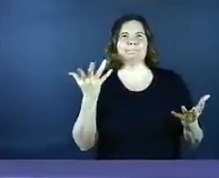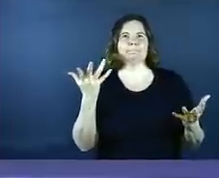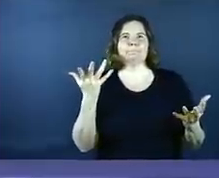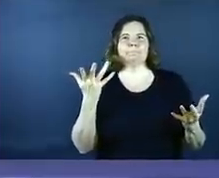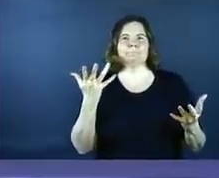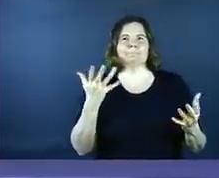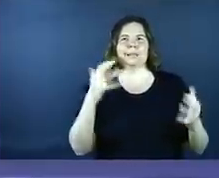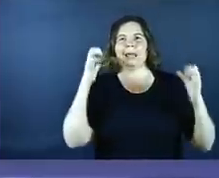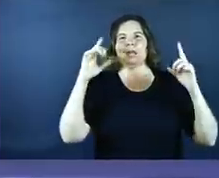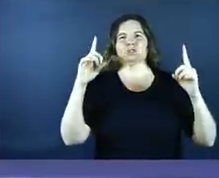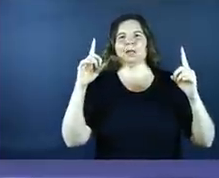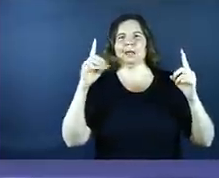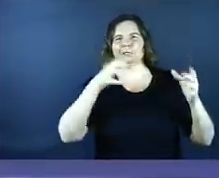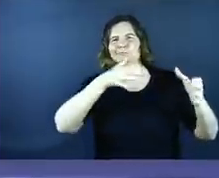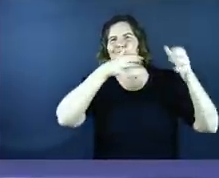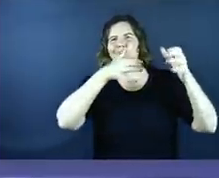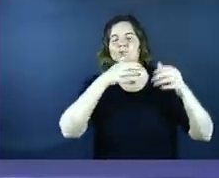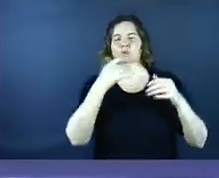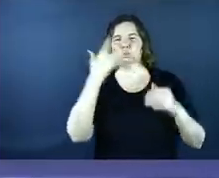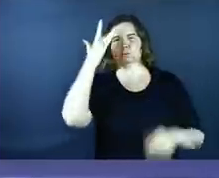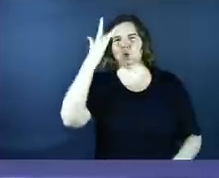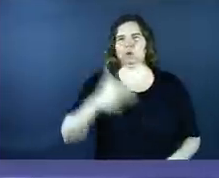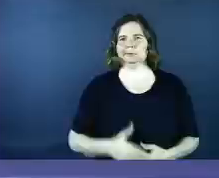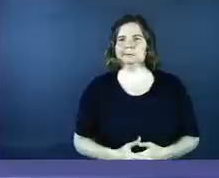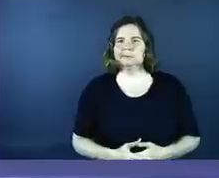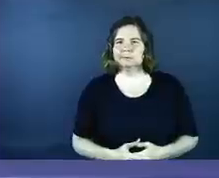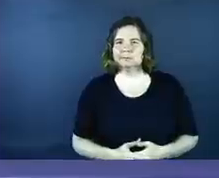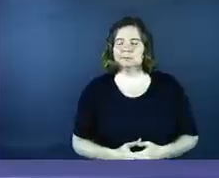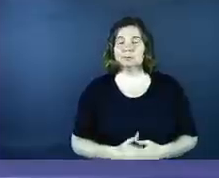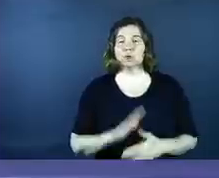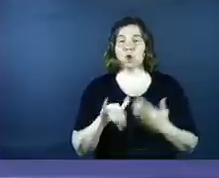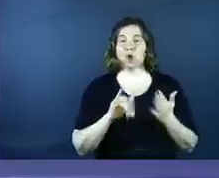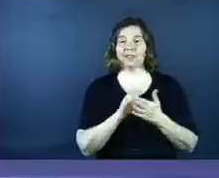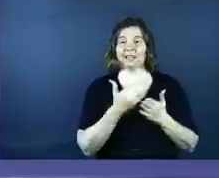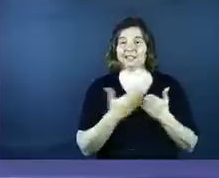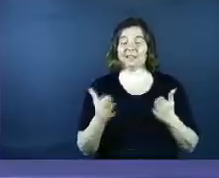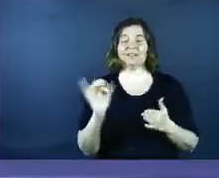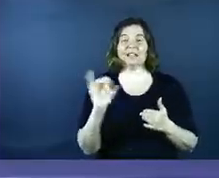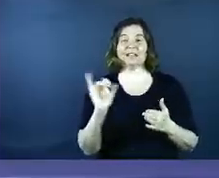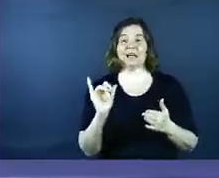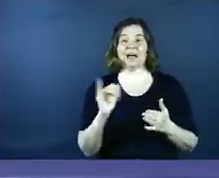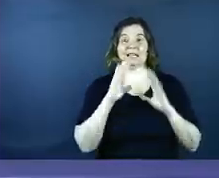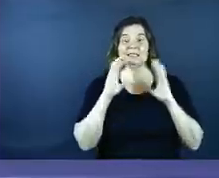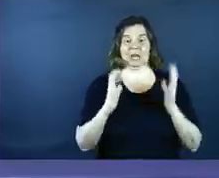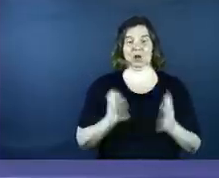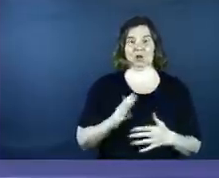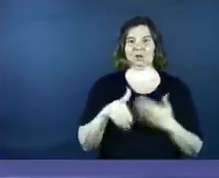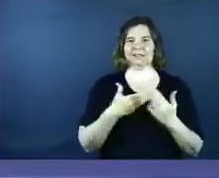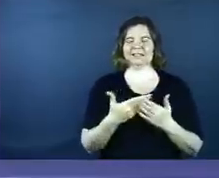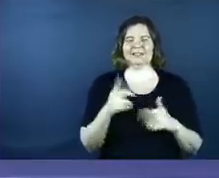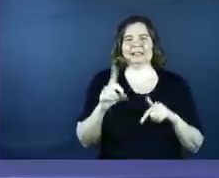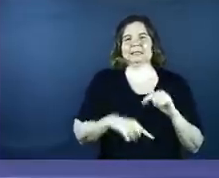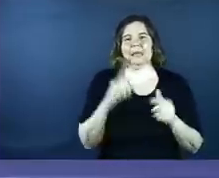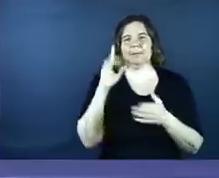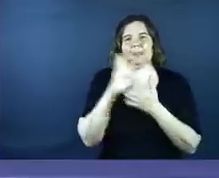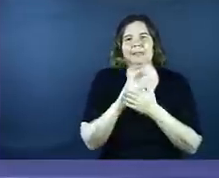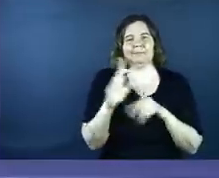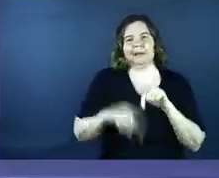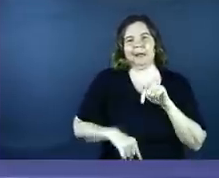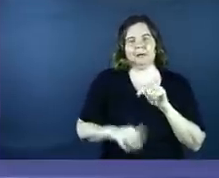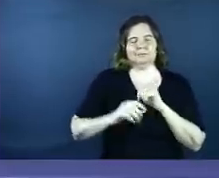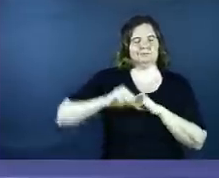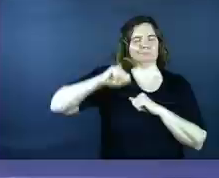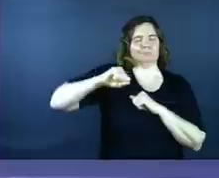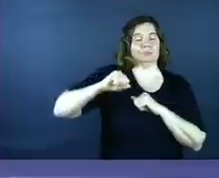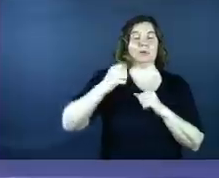they're too educated. They're too smart. All that stuff, it's like Santa Claus, all that stuff, they just can't believe it anymore. And